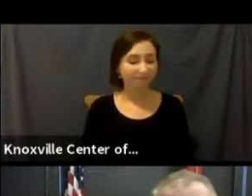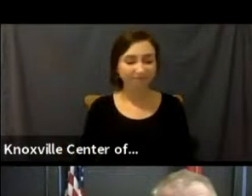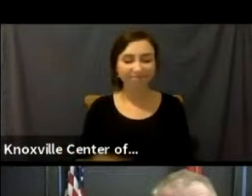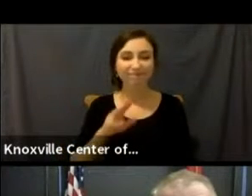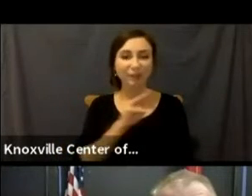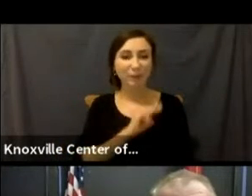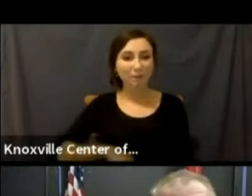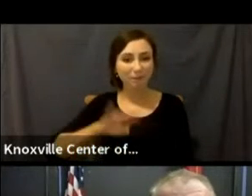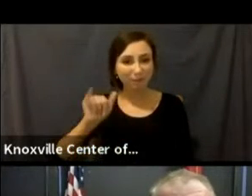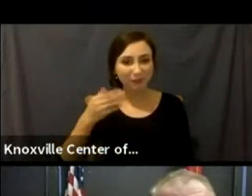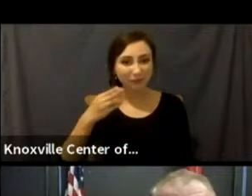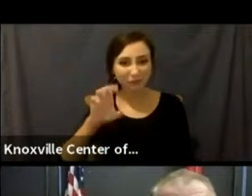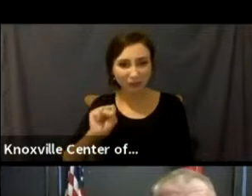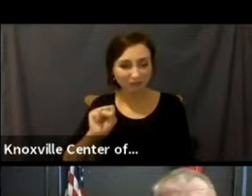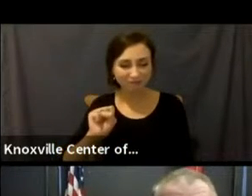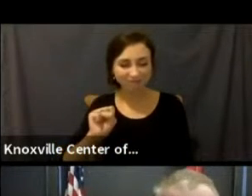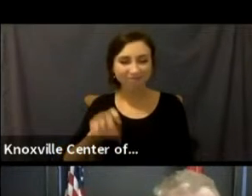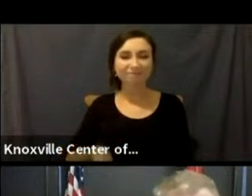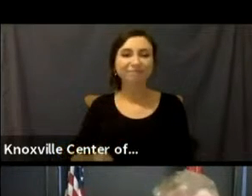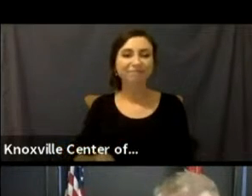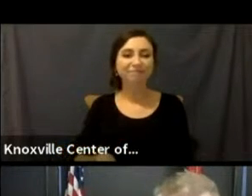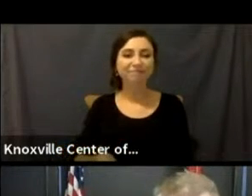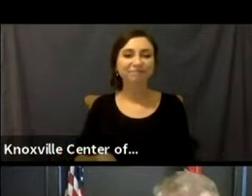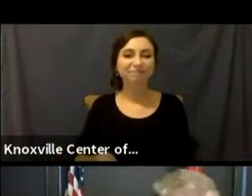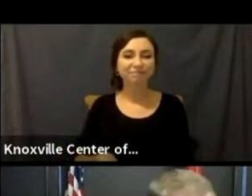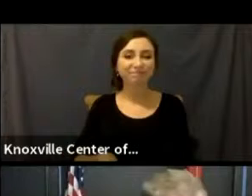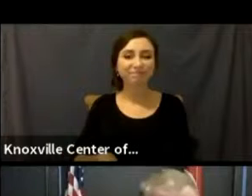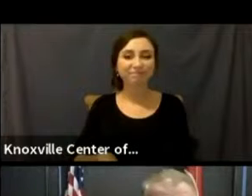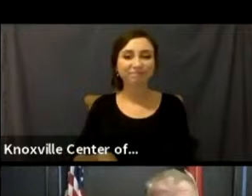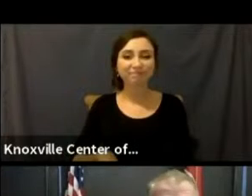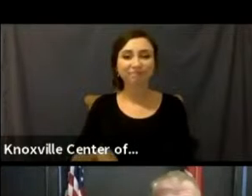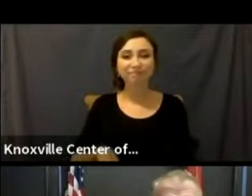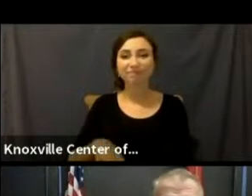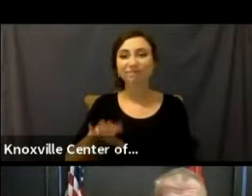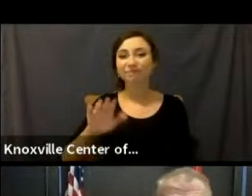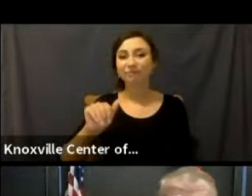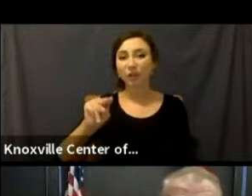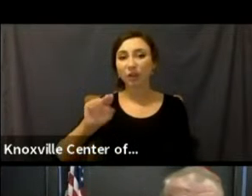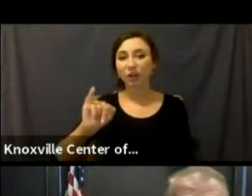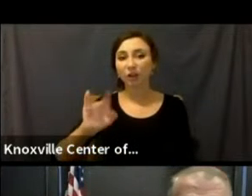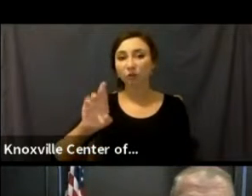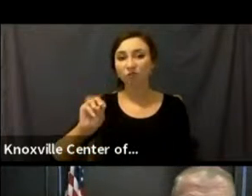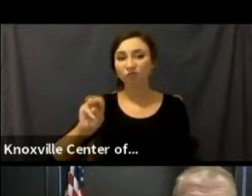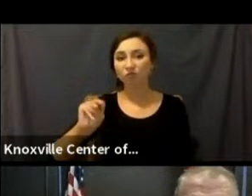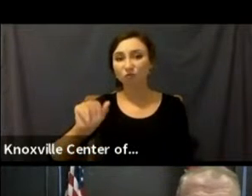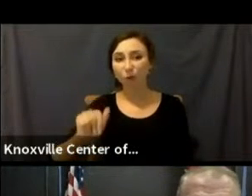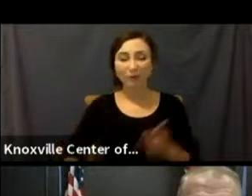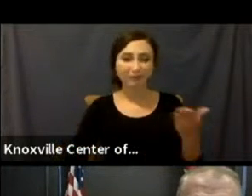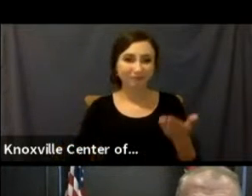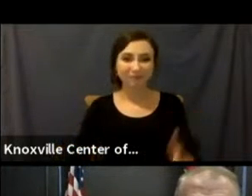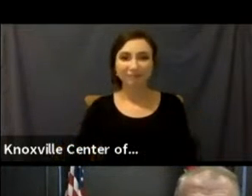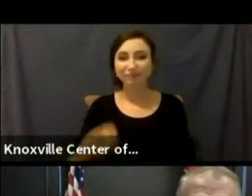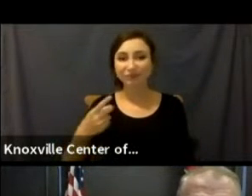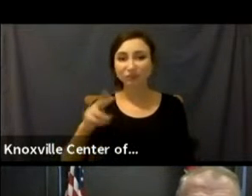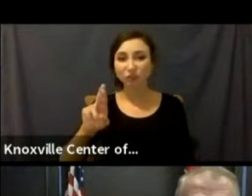Mayor Jacobs? Here. Ani Roma? Here. Dr. Shamia?